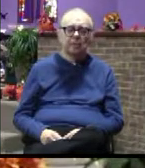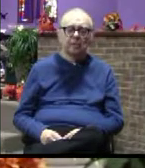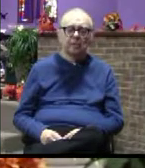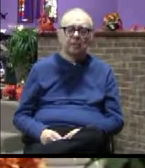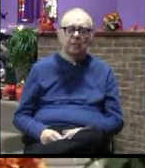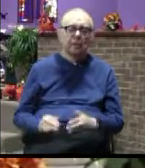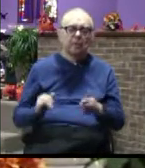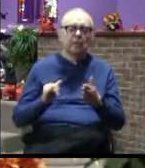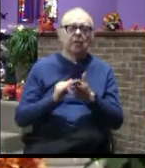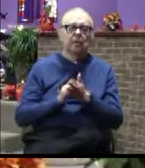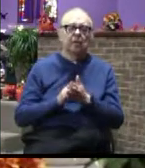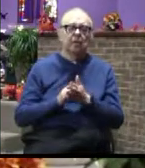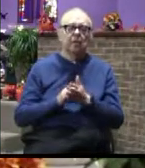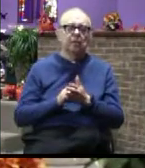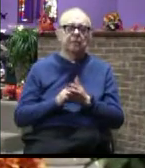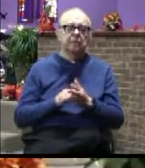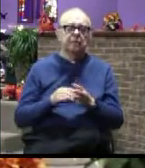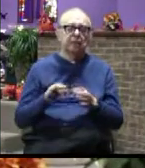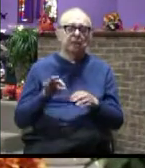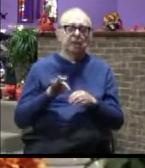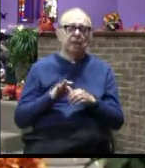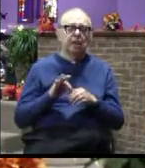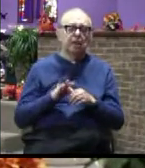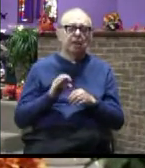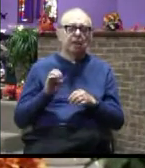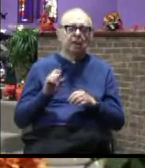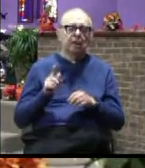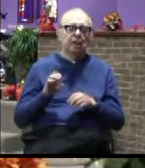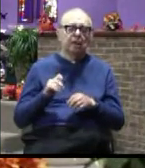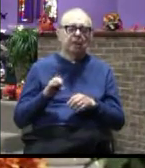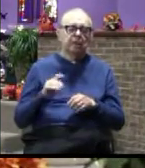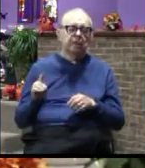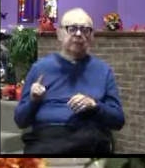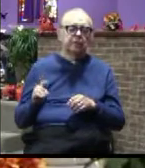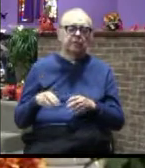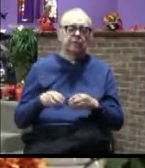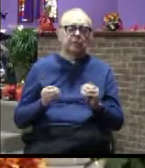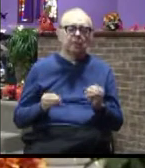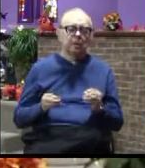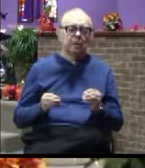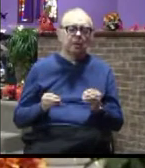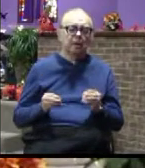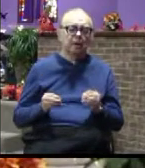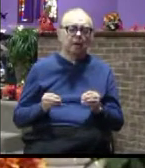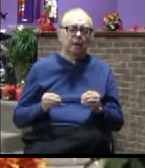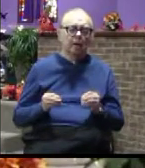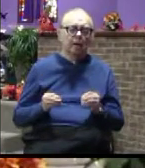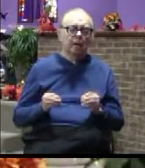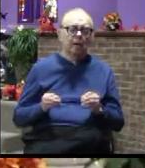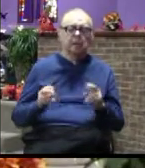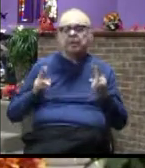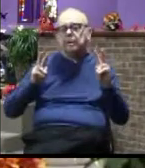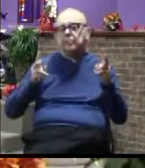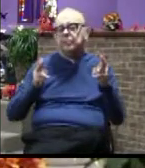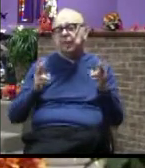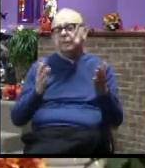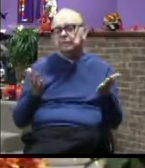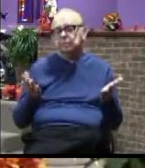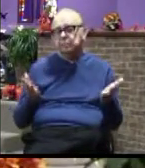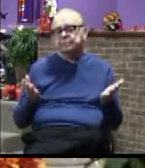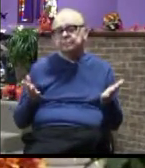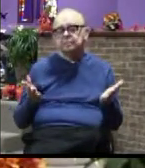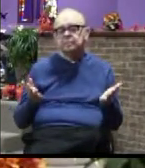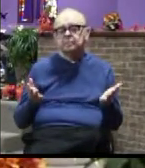that was elected to office and the statement went like